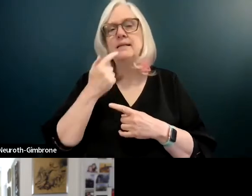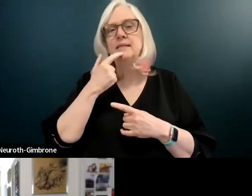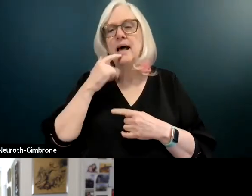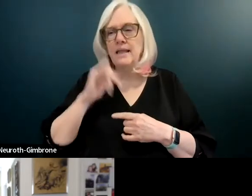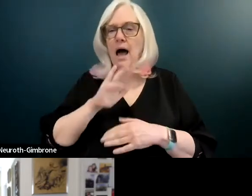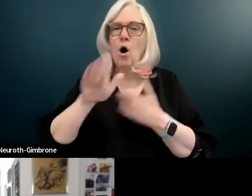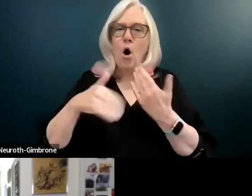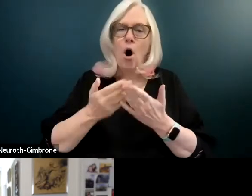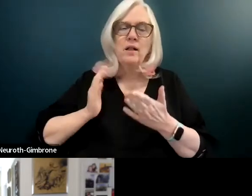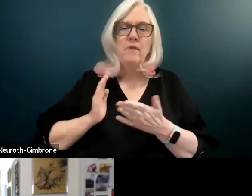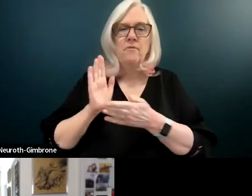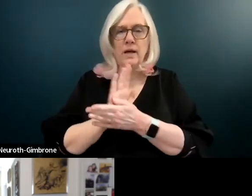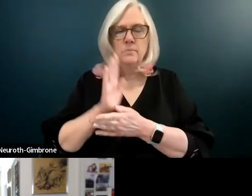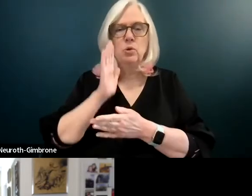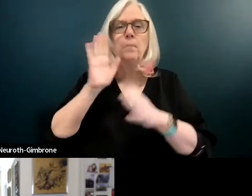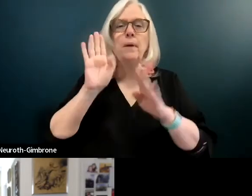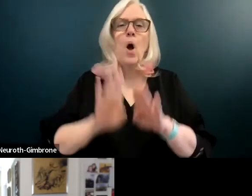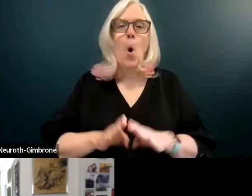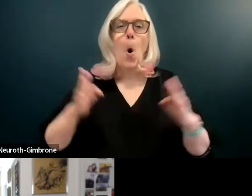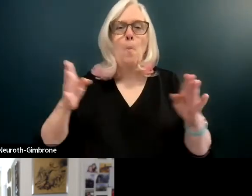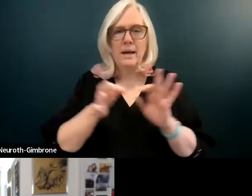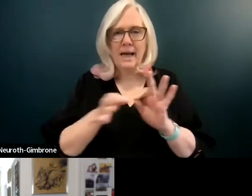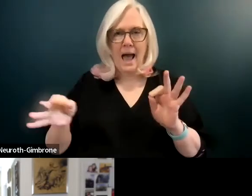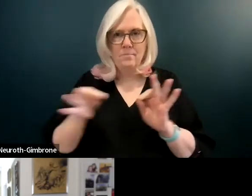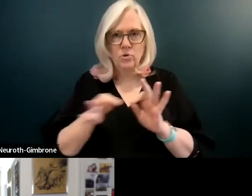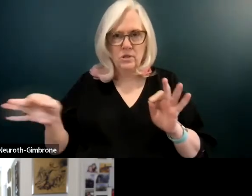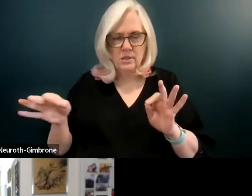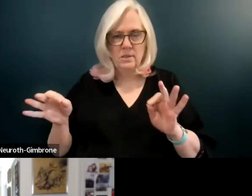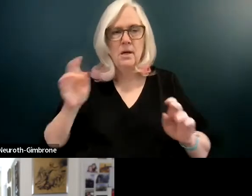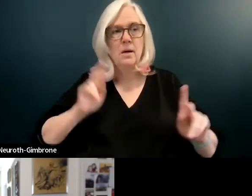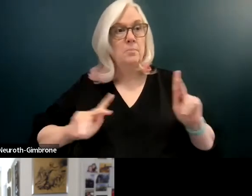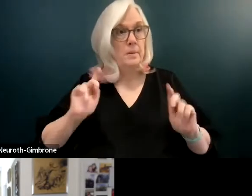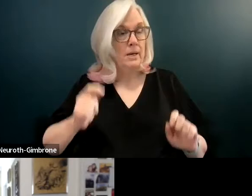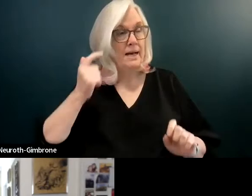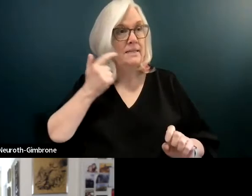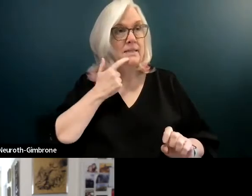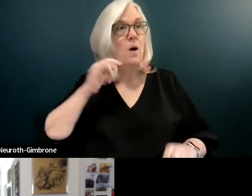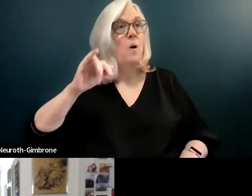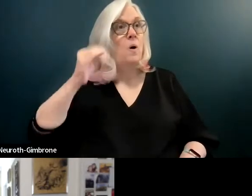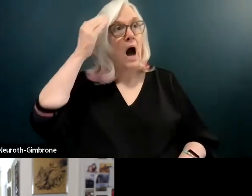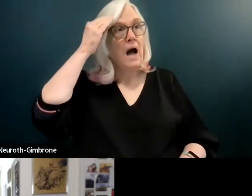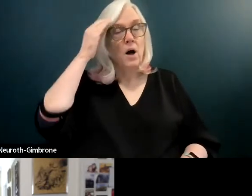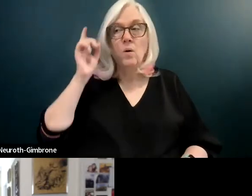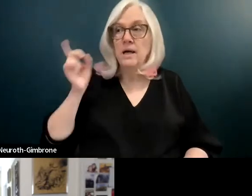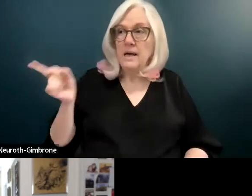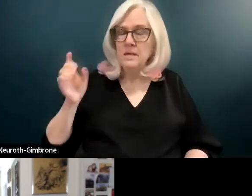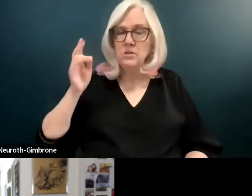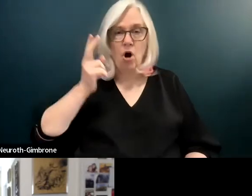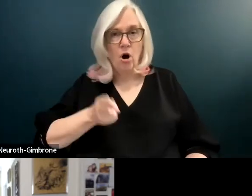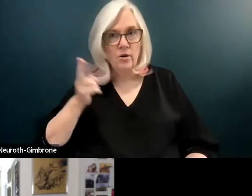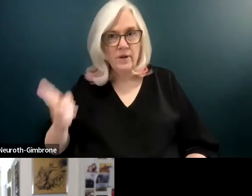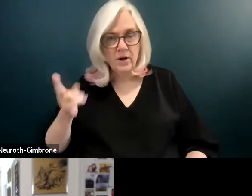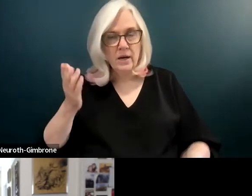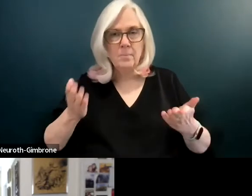captioned. And then that allows people to say, oh, I know so-and-so here, and he's hard of hearing, and he might like to